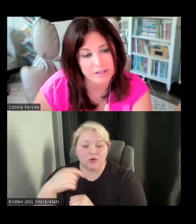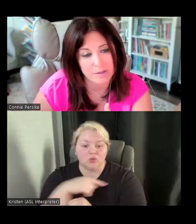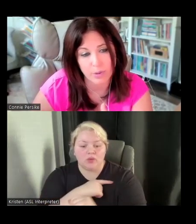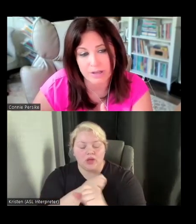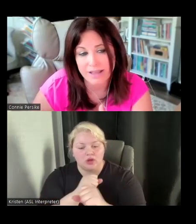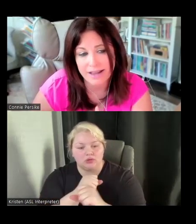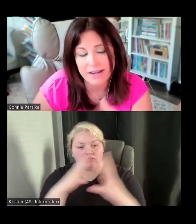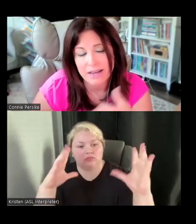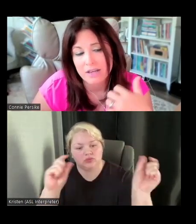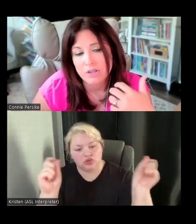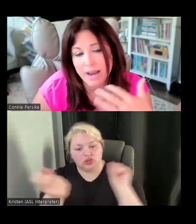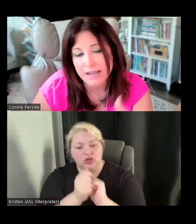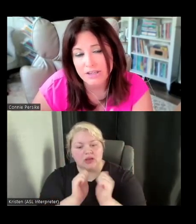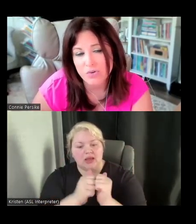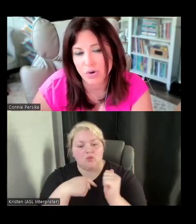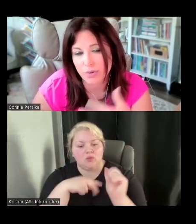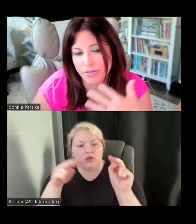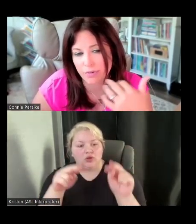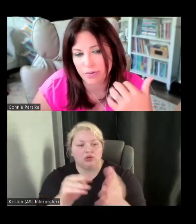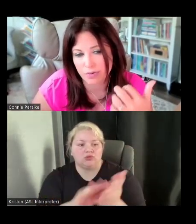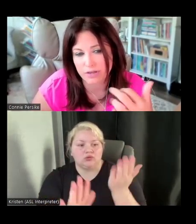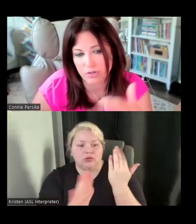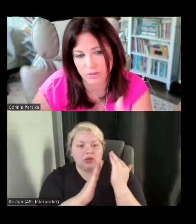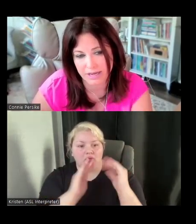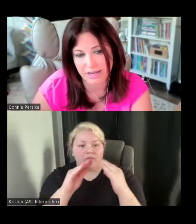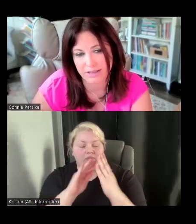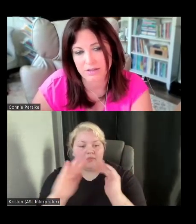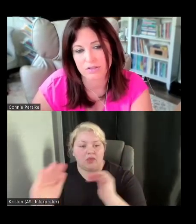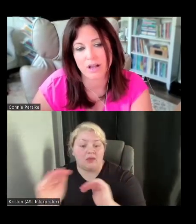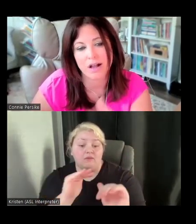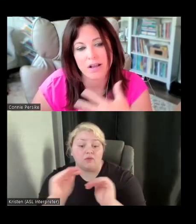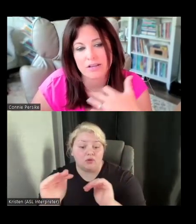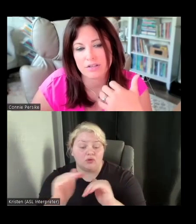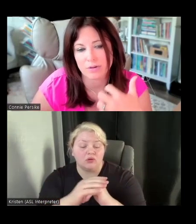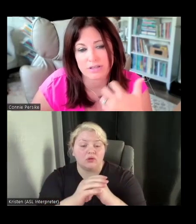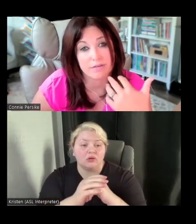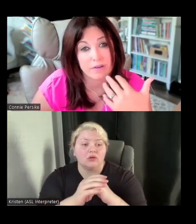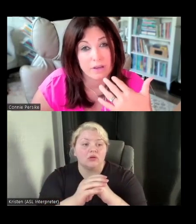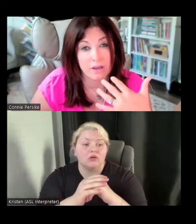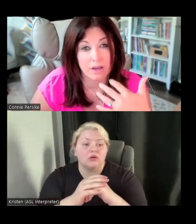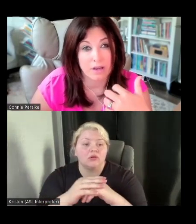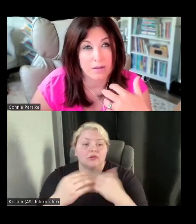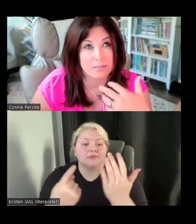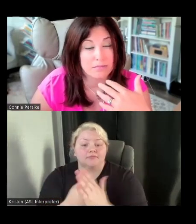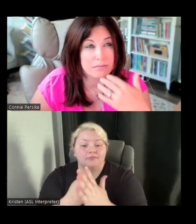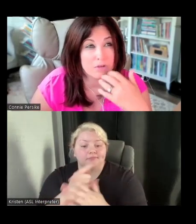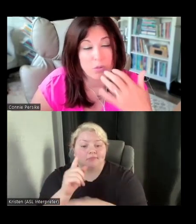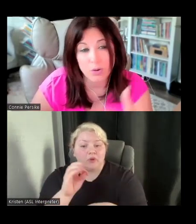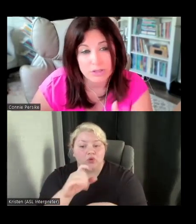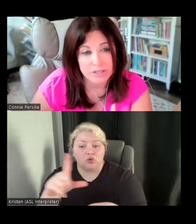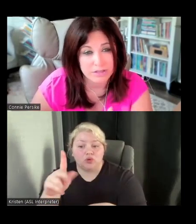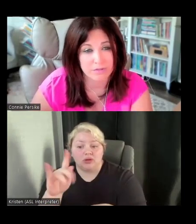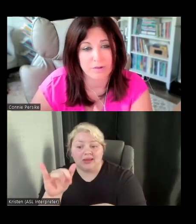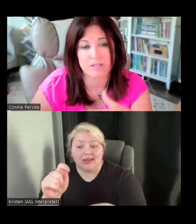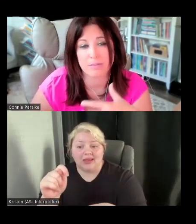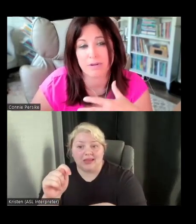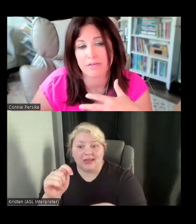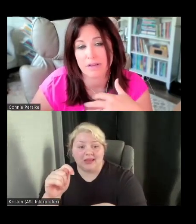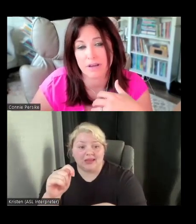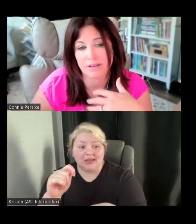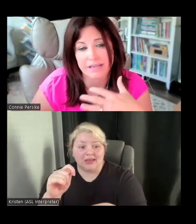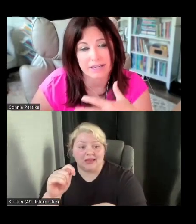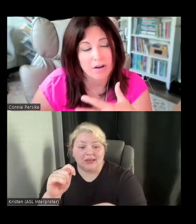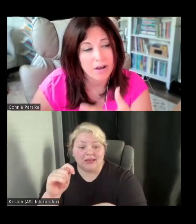how we can support that. So as you go through the toolkit, there's all sorts of quotes from some